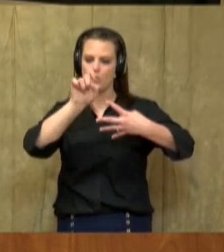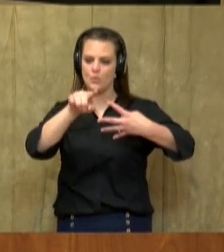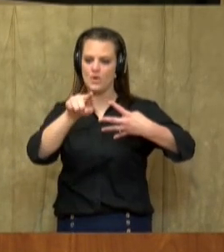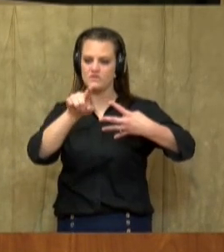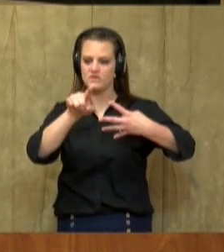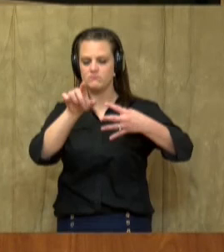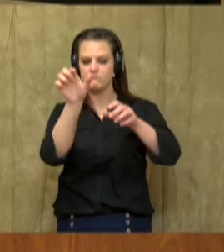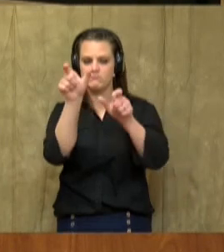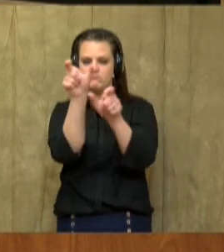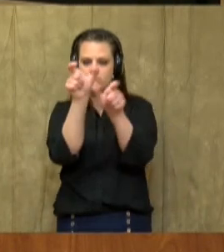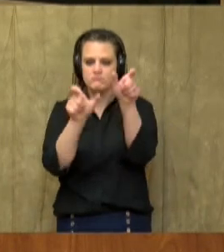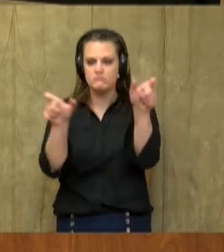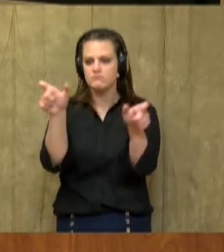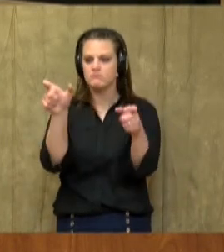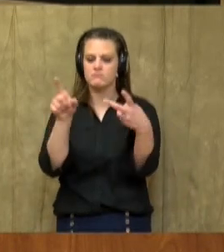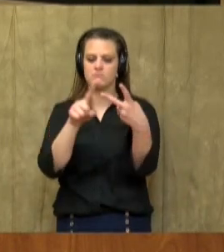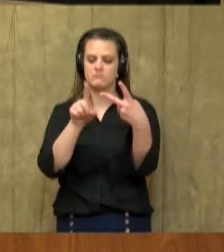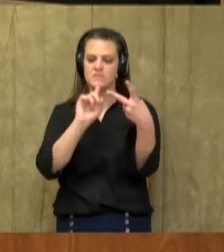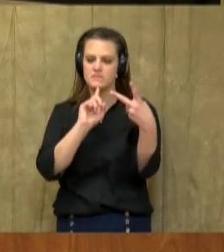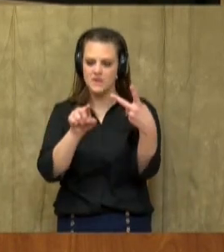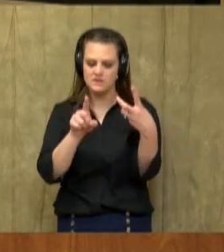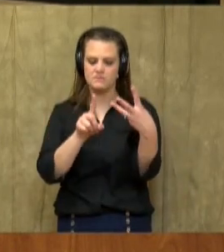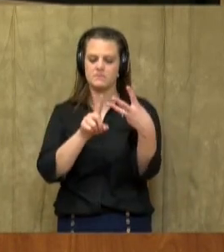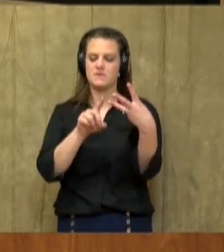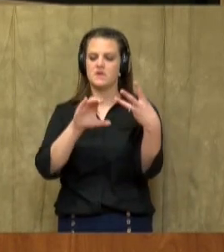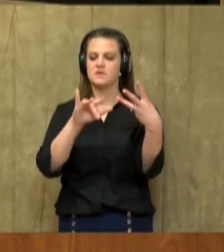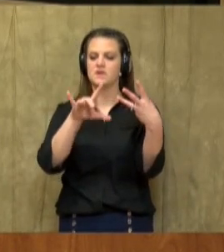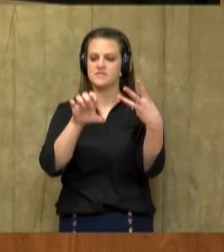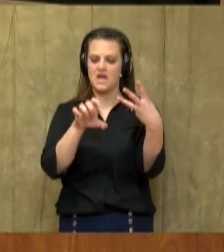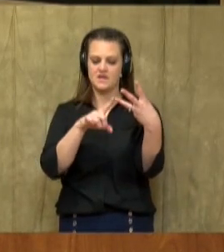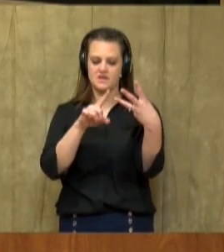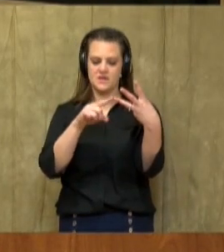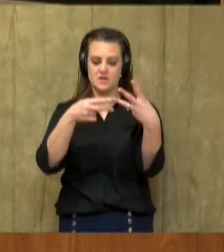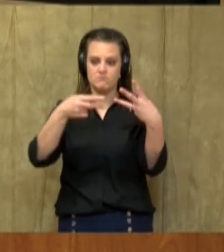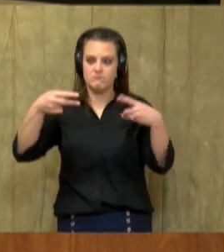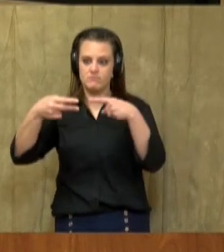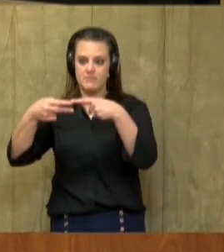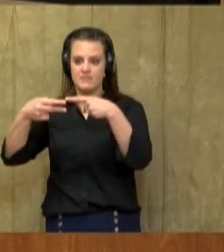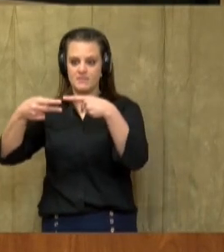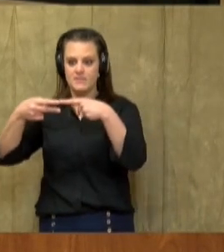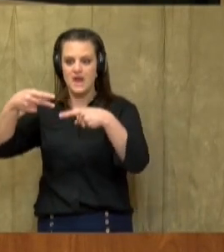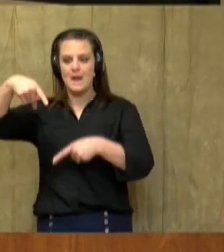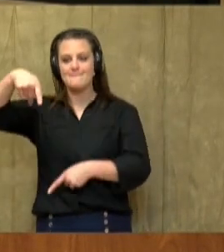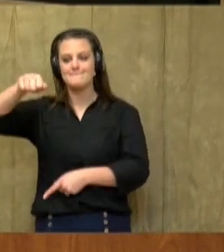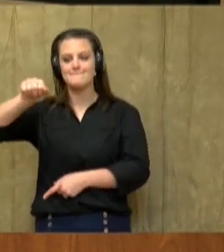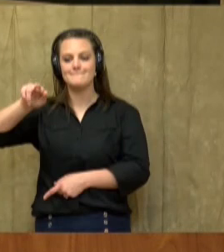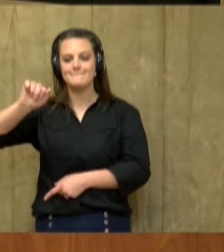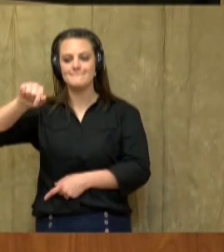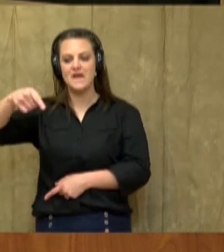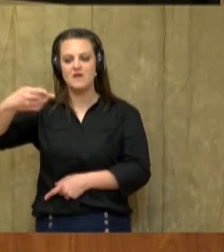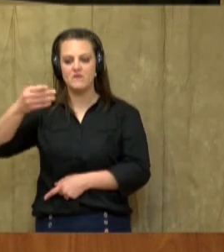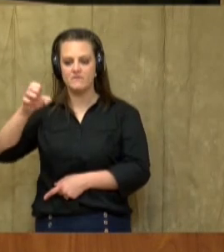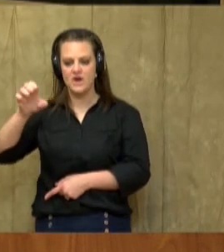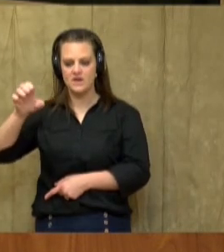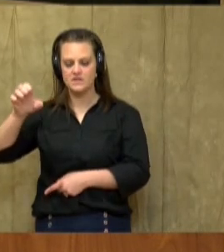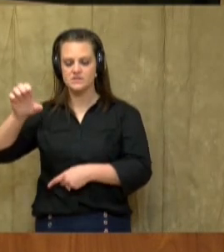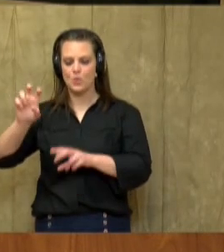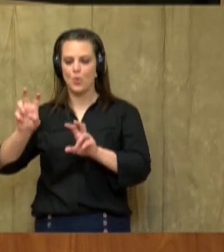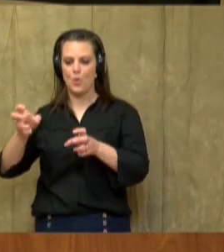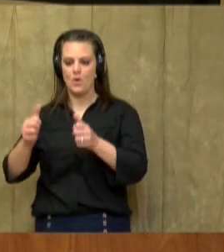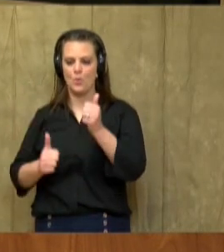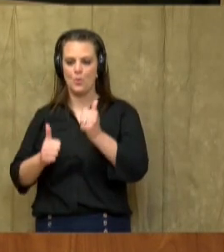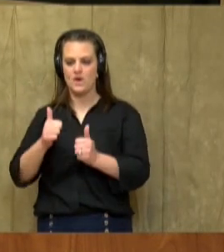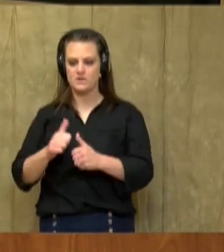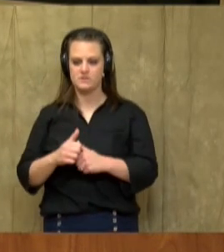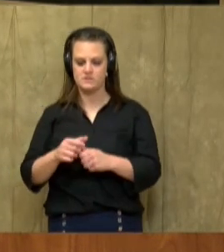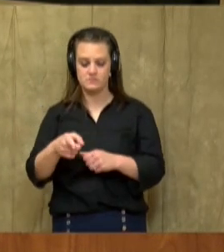we answered it, and I cited. Now, how did I cite? Did I paraphrase or did I quote? Who can